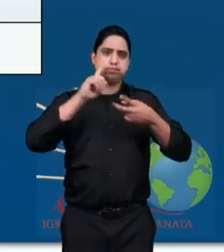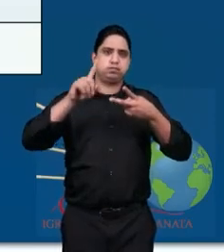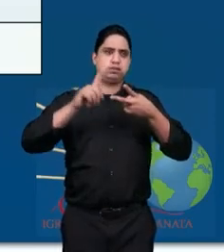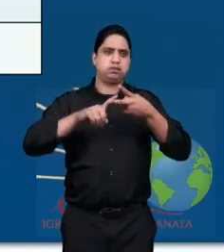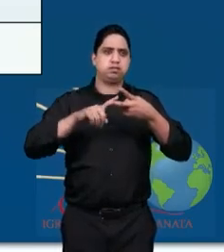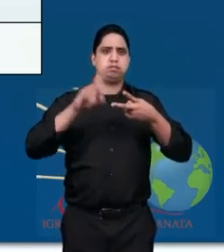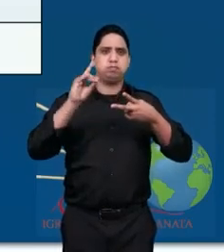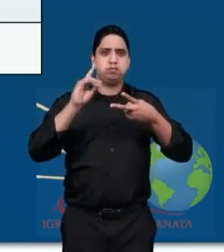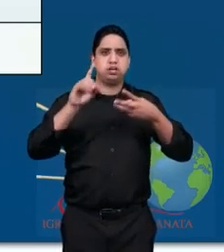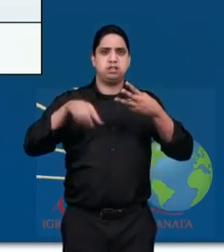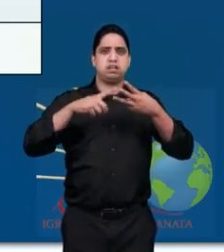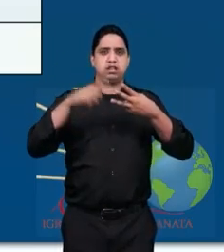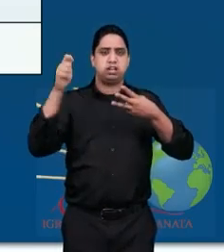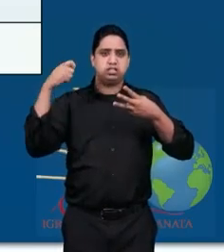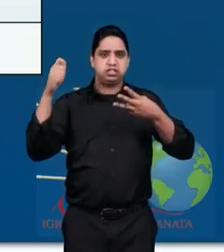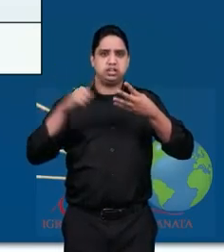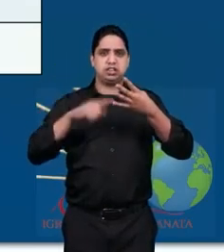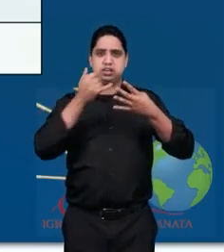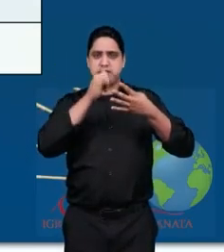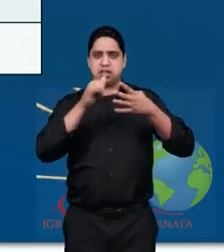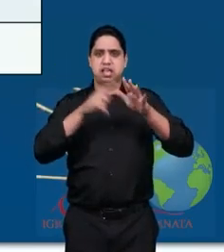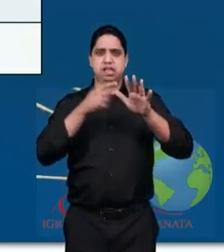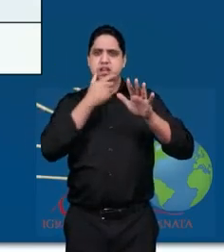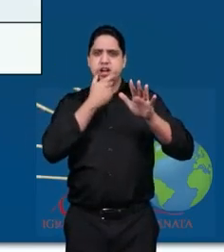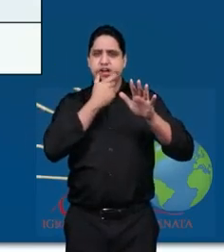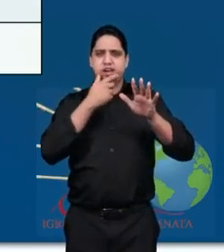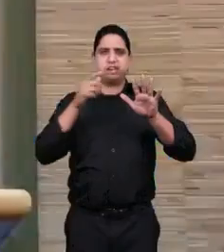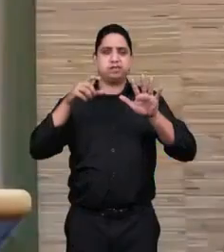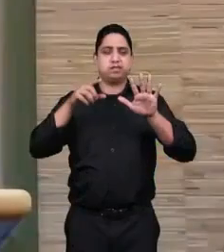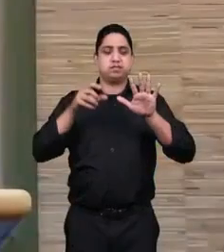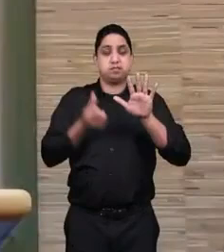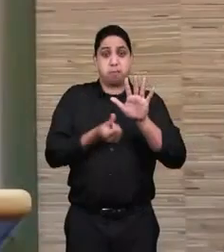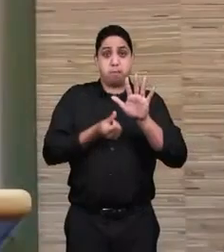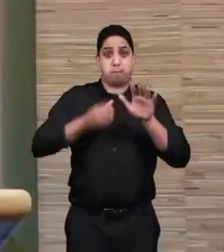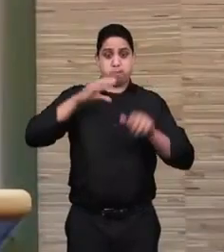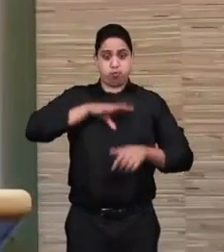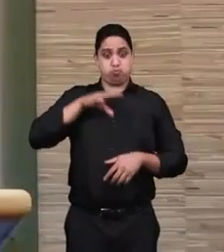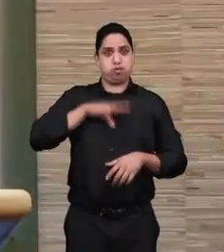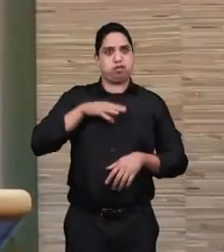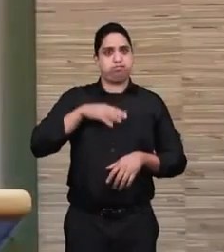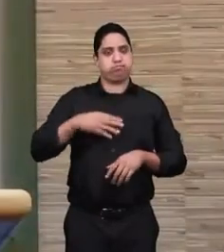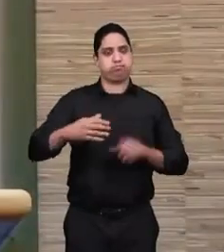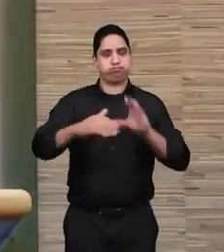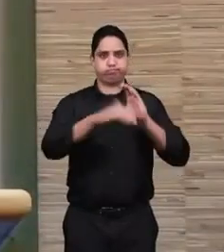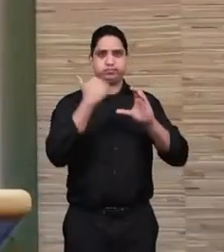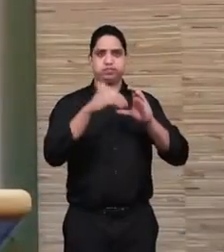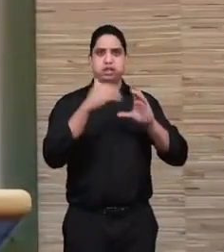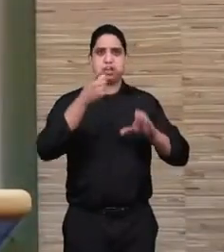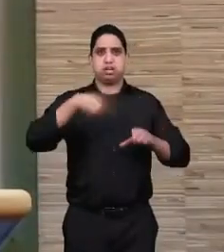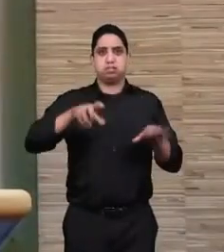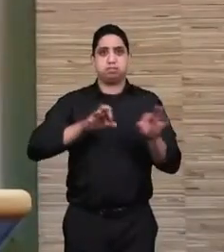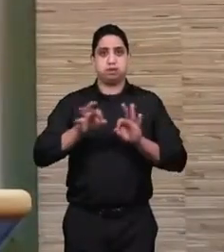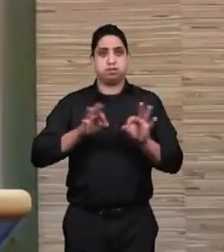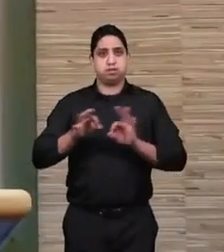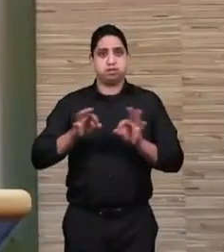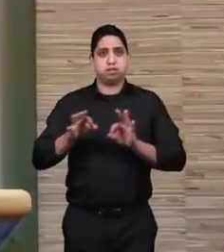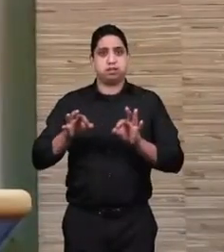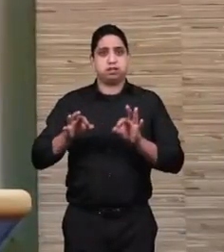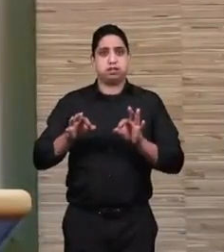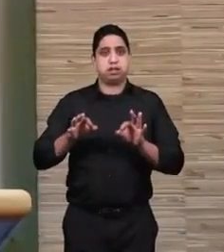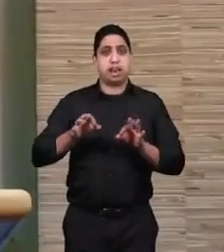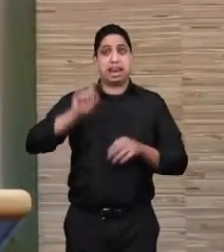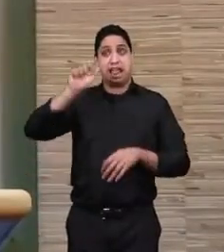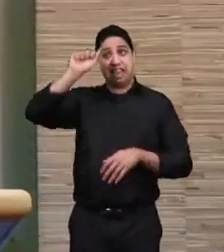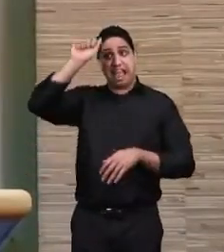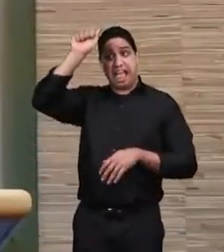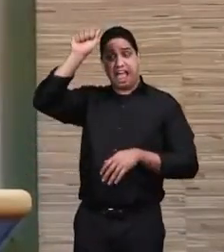Argentina, Italy, England, Portugal. And we are now getting ready to receive contributions from